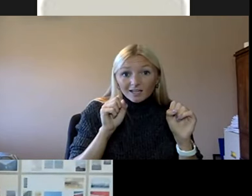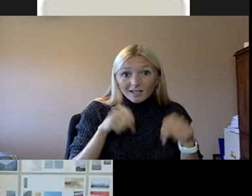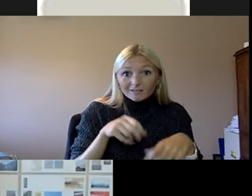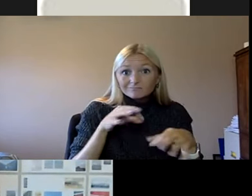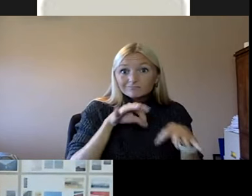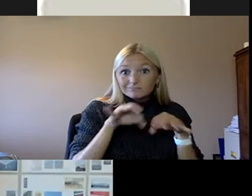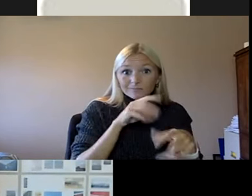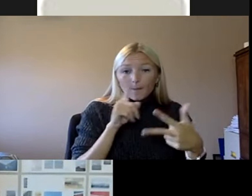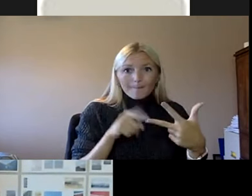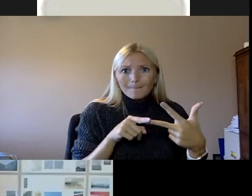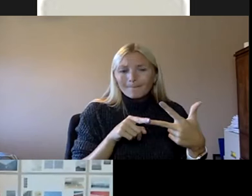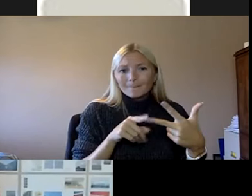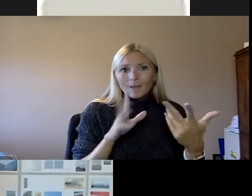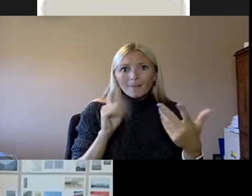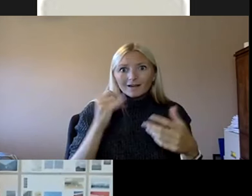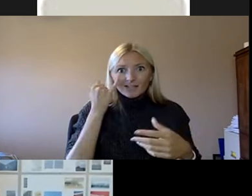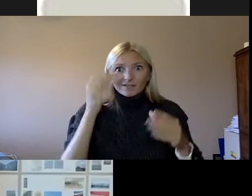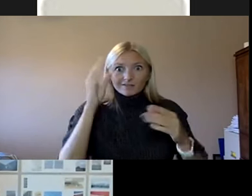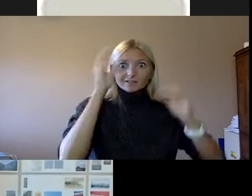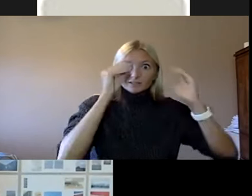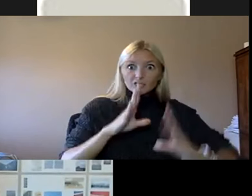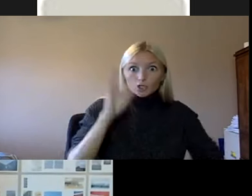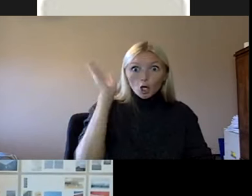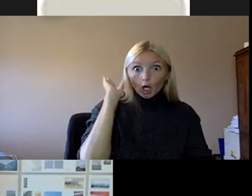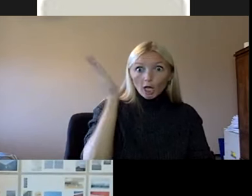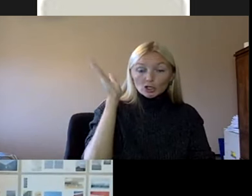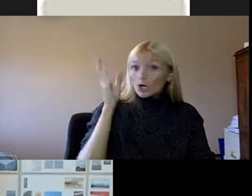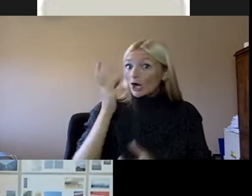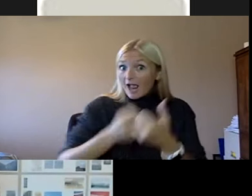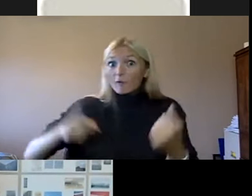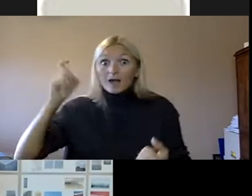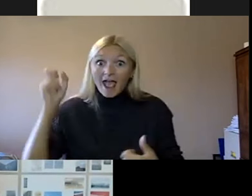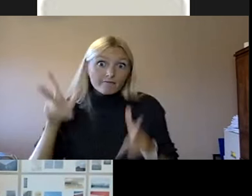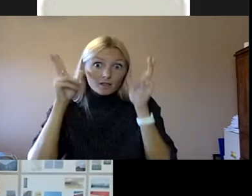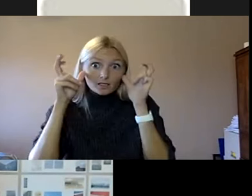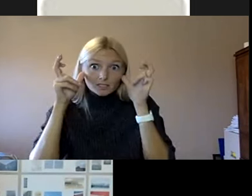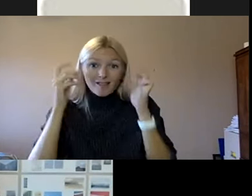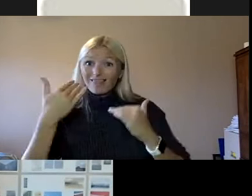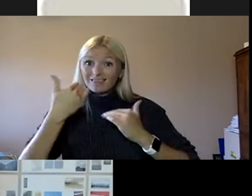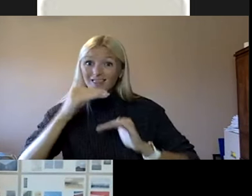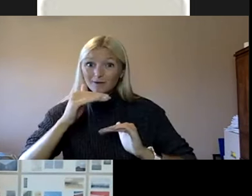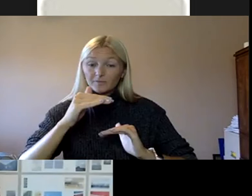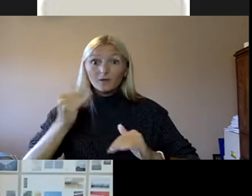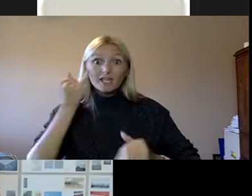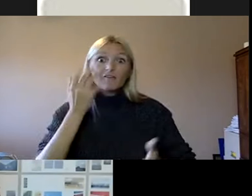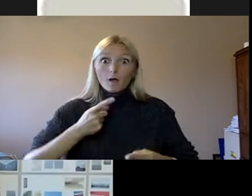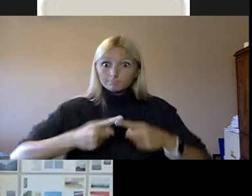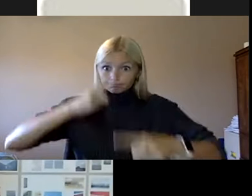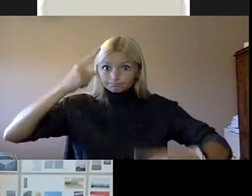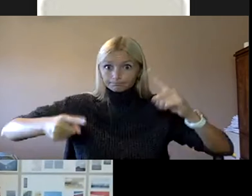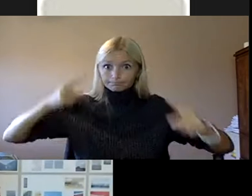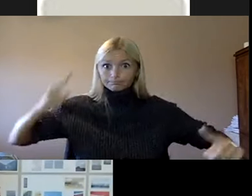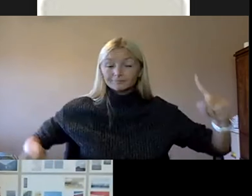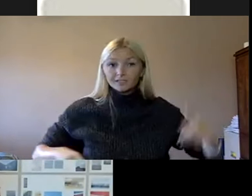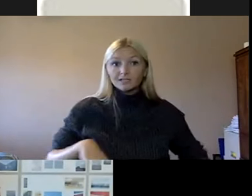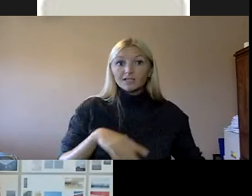same way, at the same time, right? If a teacher's lecturing, then everybody has to be listening to the lecture. So if you want to vary that, meaning that if you want different